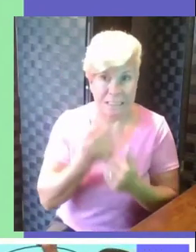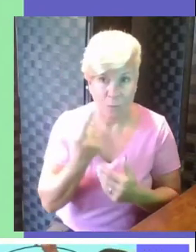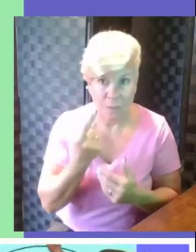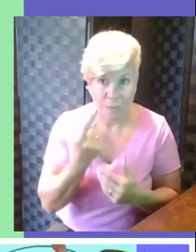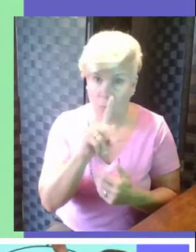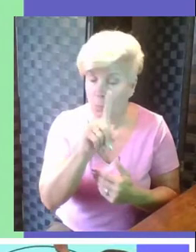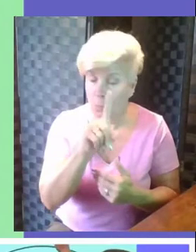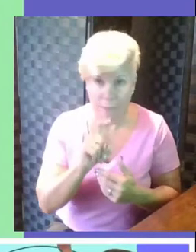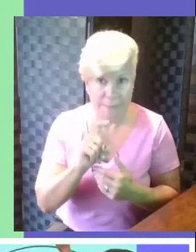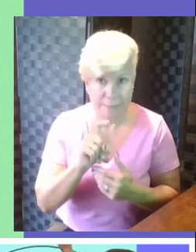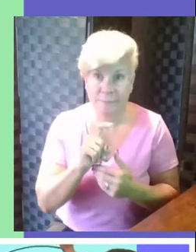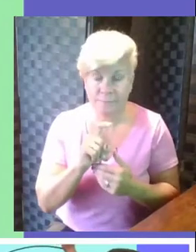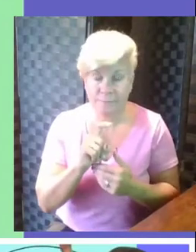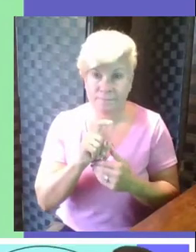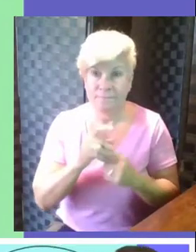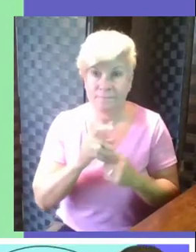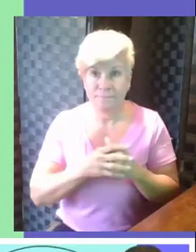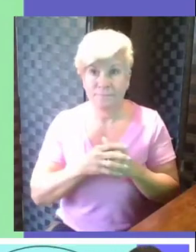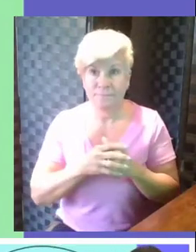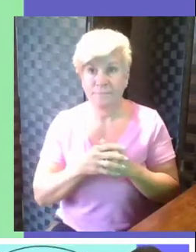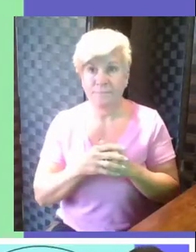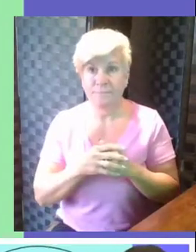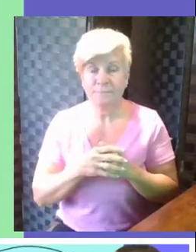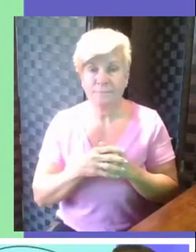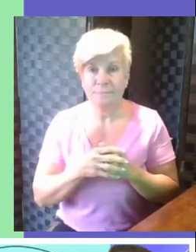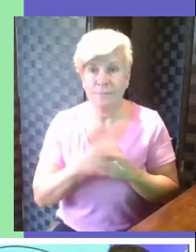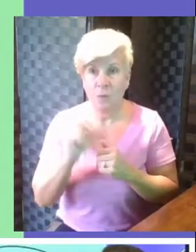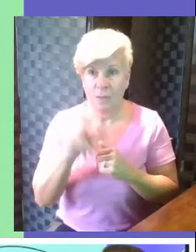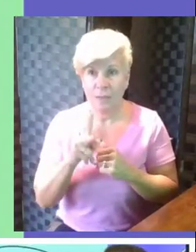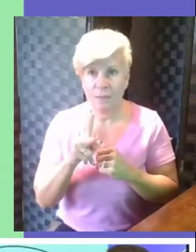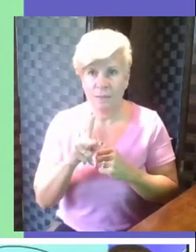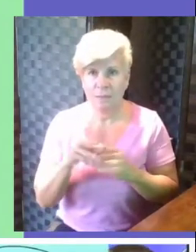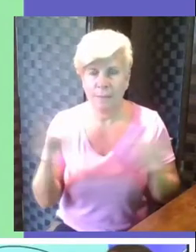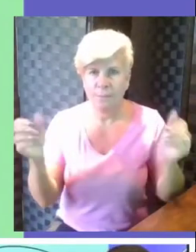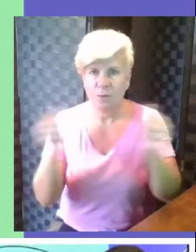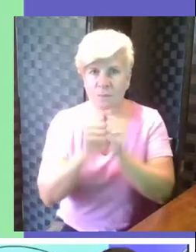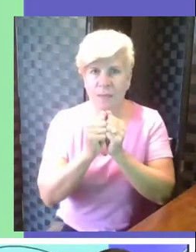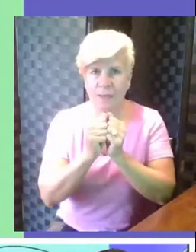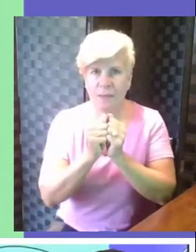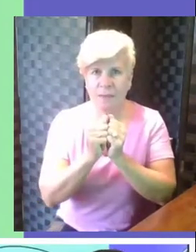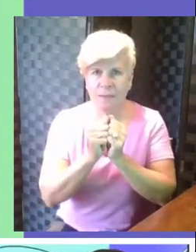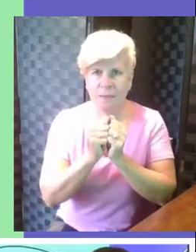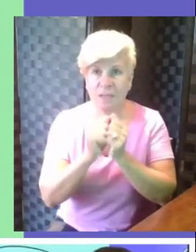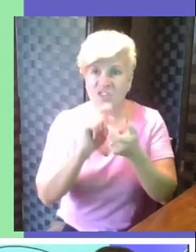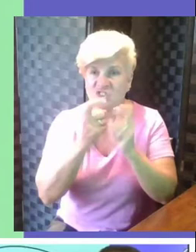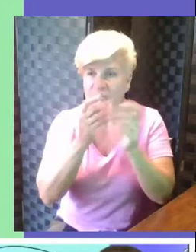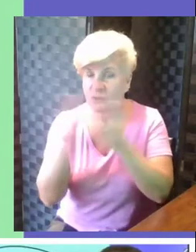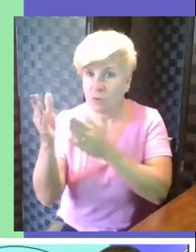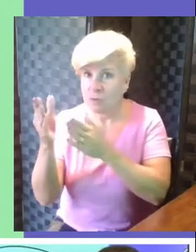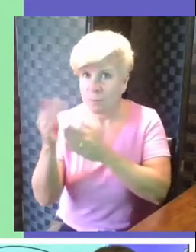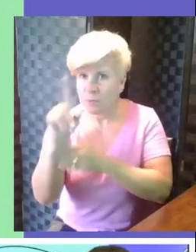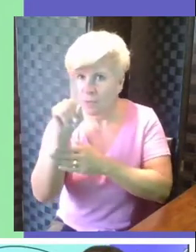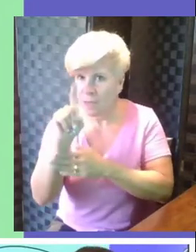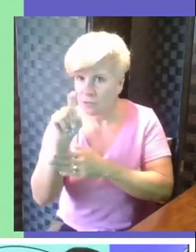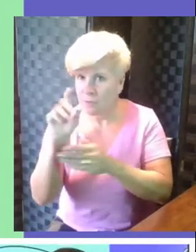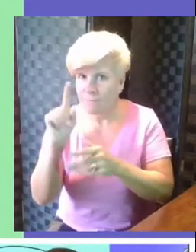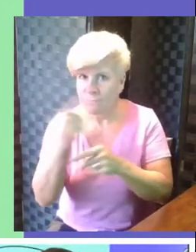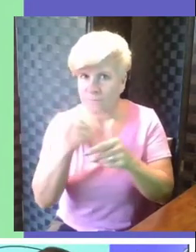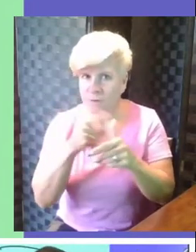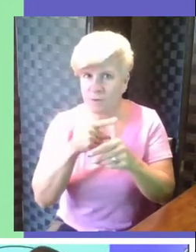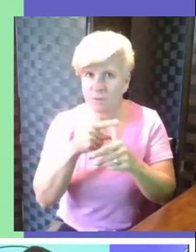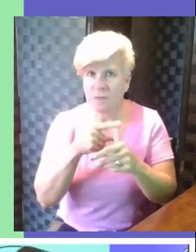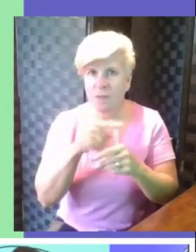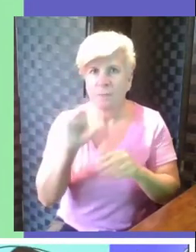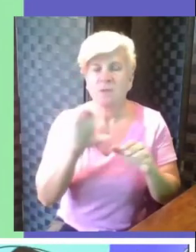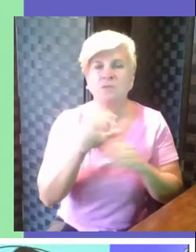just simply going to go 100. Okay, so let's put all these together. Let's rearrange them and put the hundreds first. So I'm